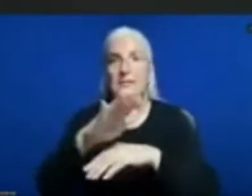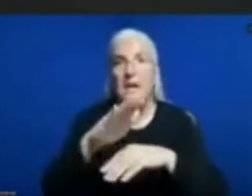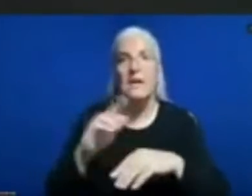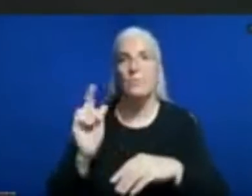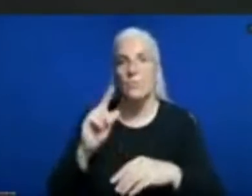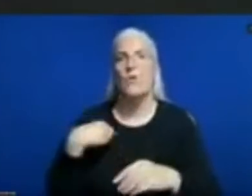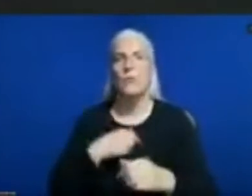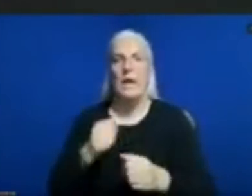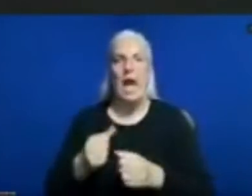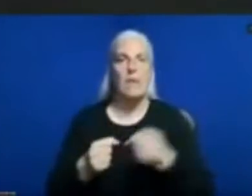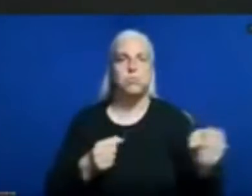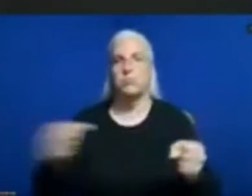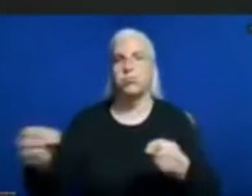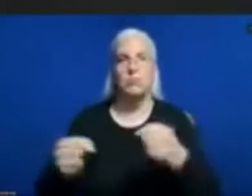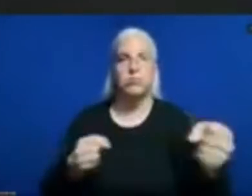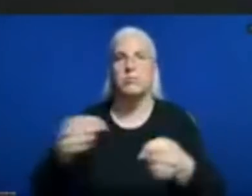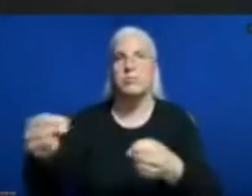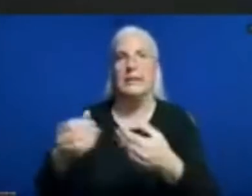that immediate threat.